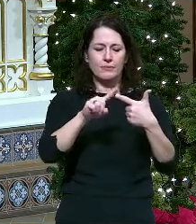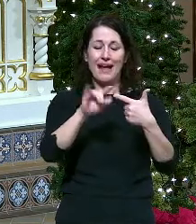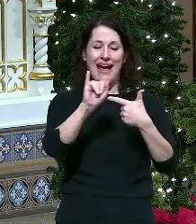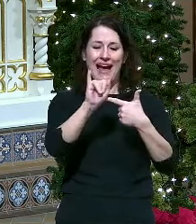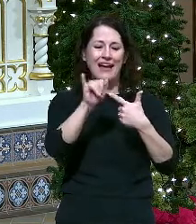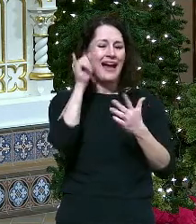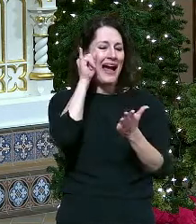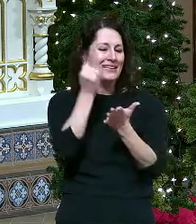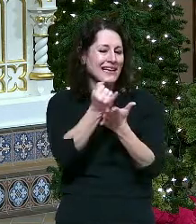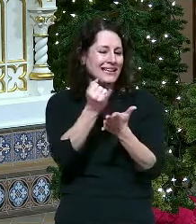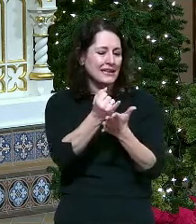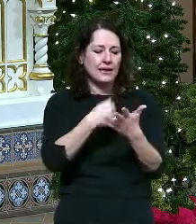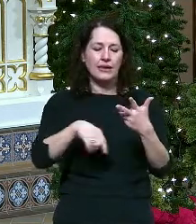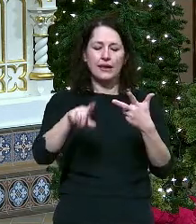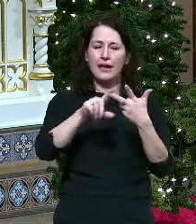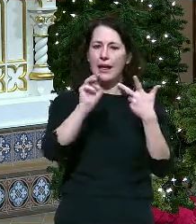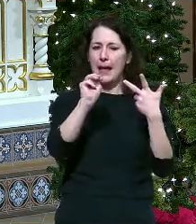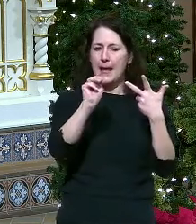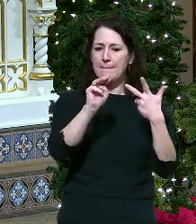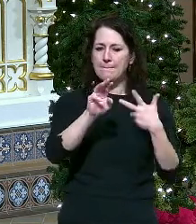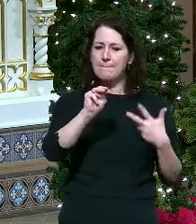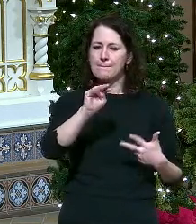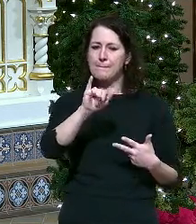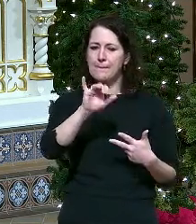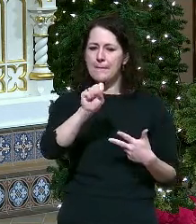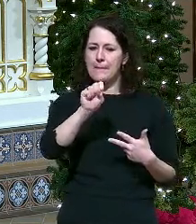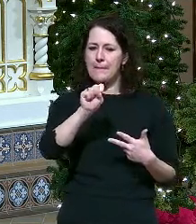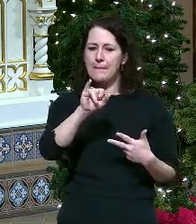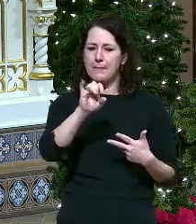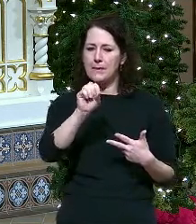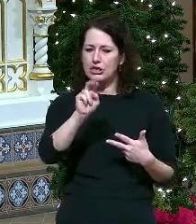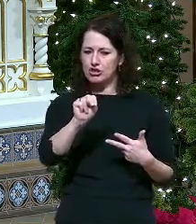identity, and mission.